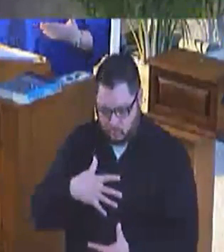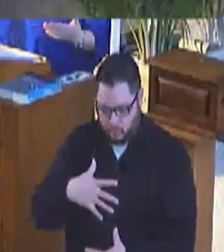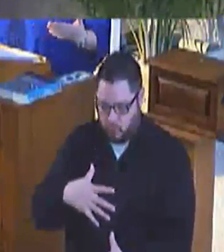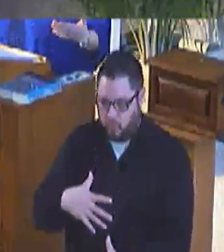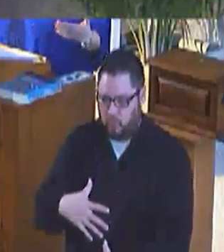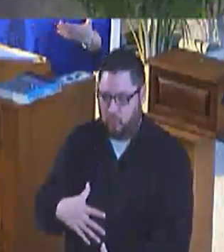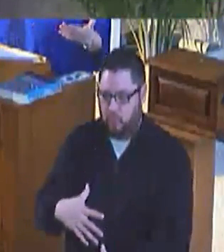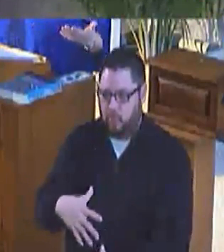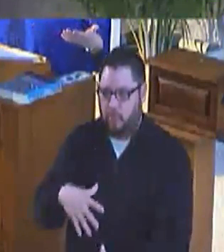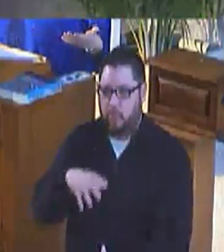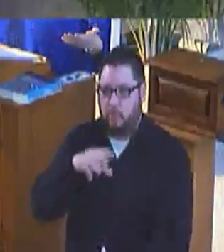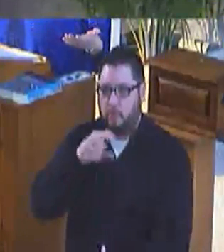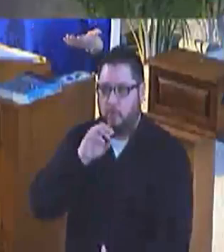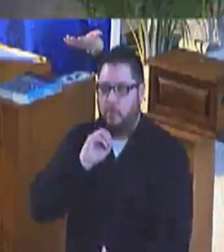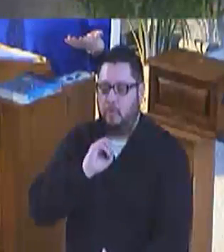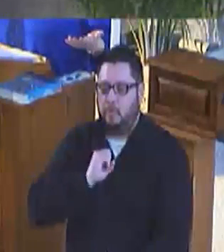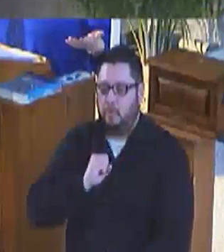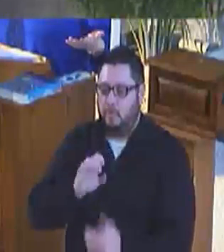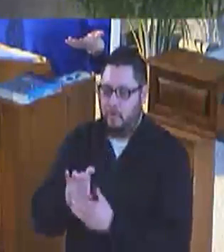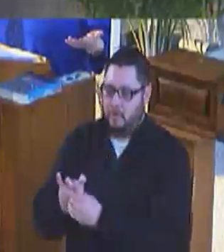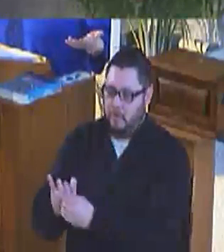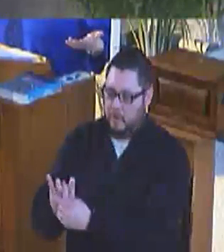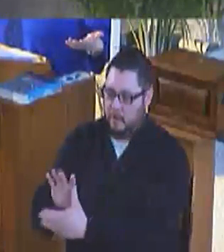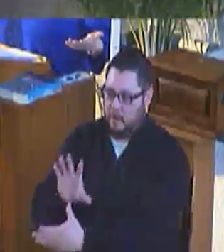into the distraction and let it go.